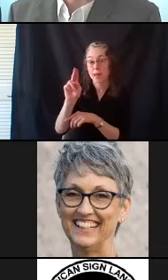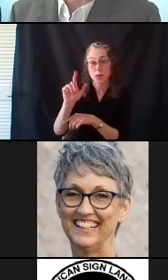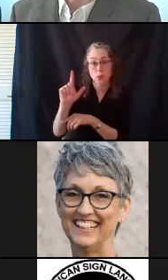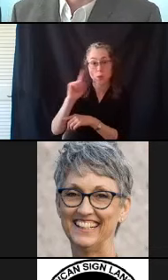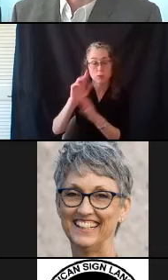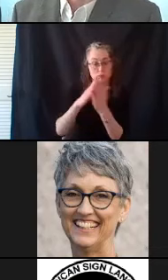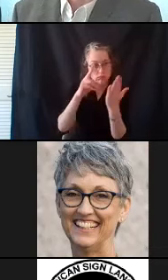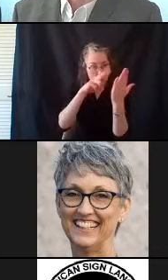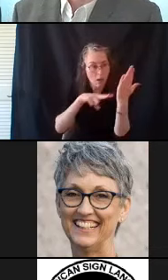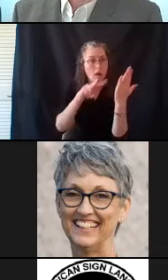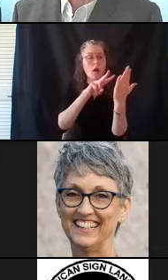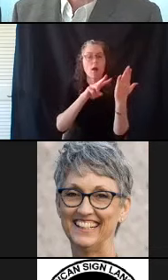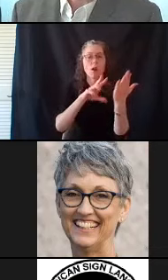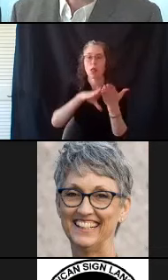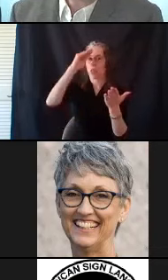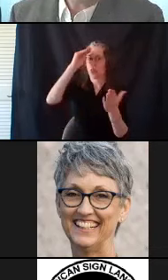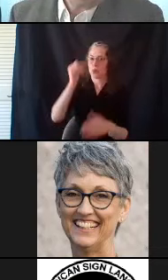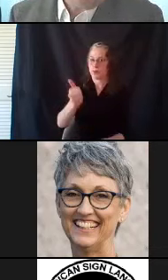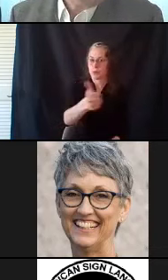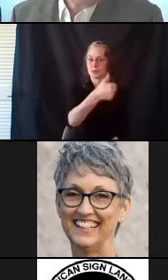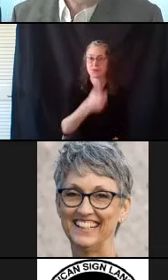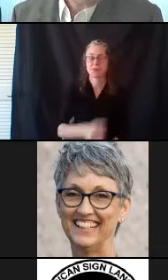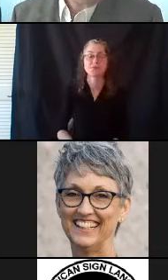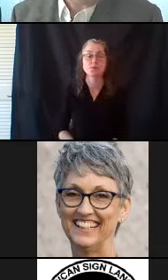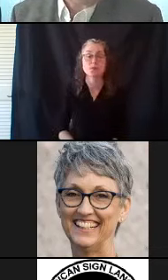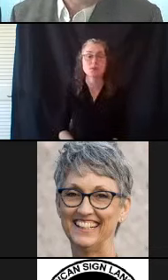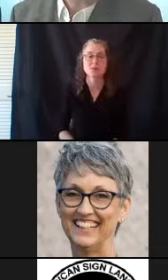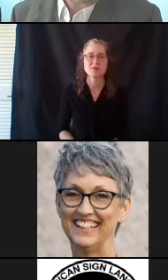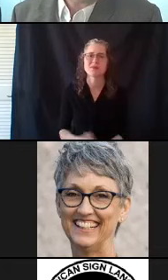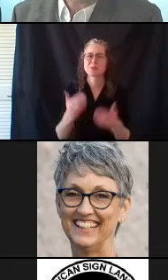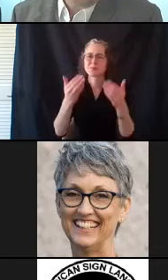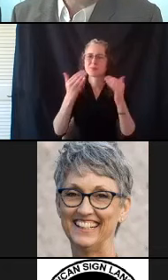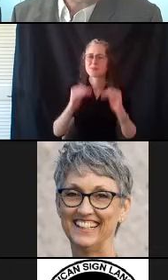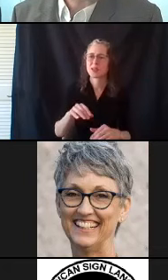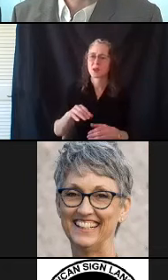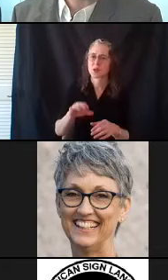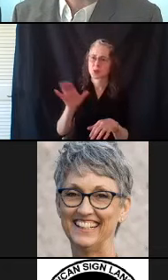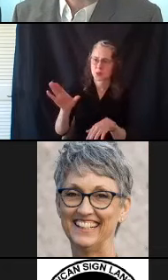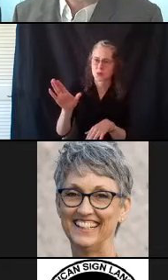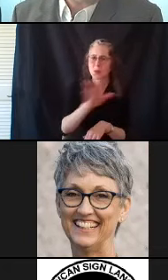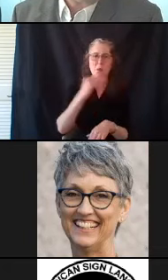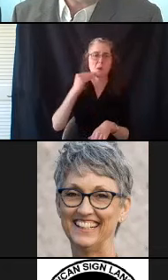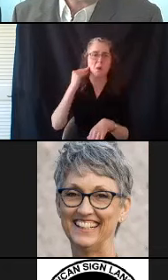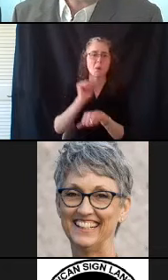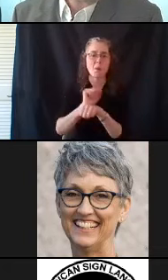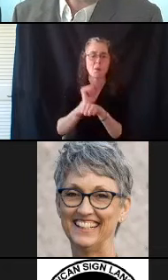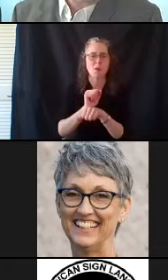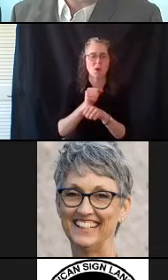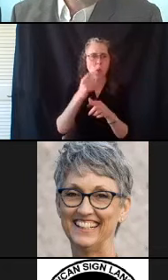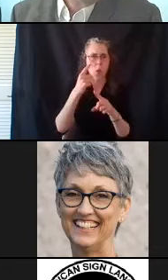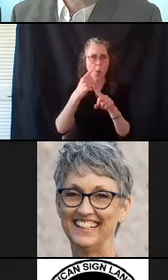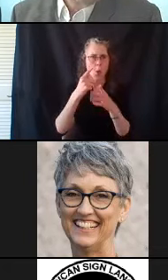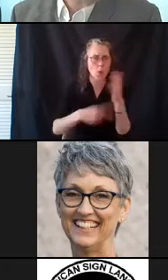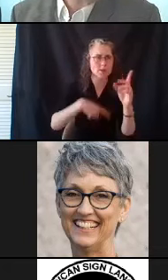inform yourself. Do your homework. Identify the advantages of visitability